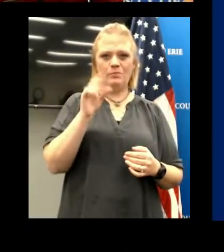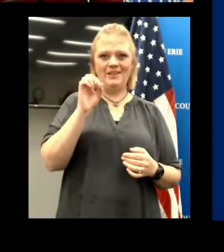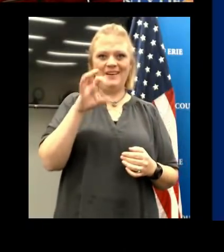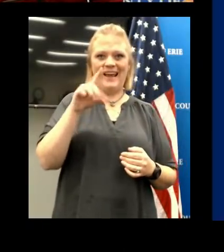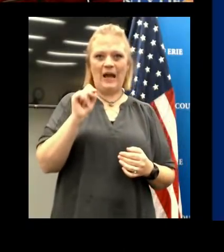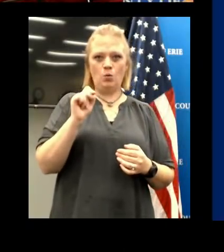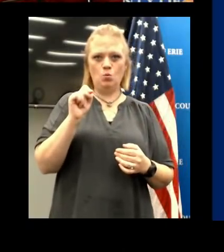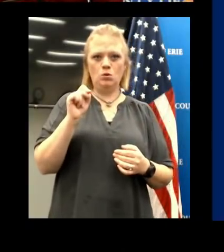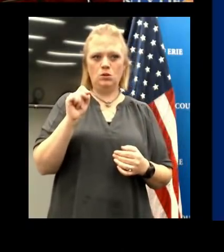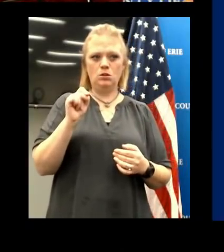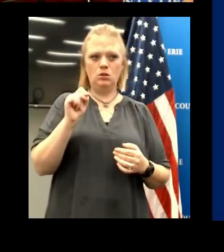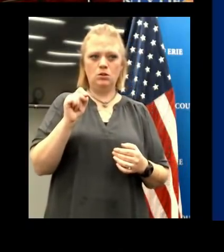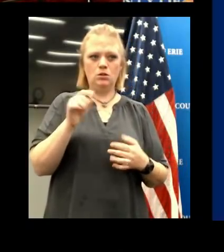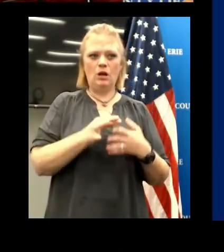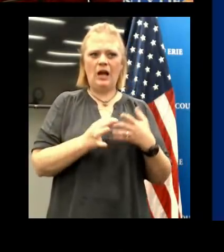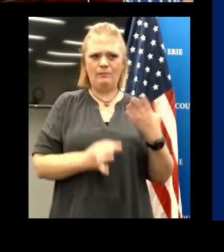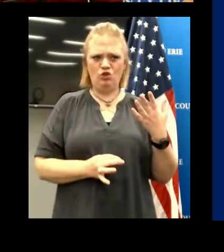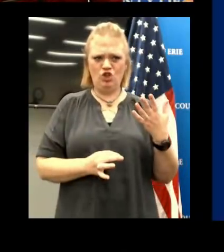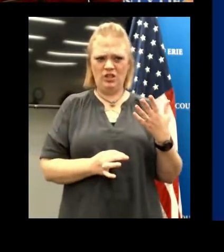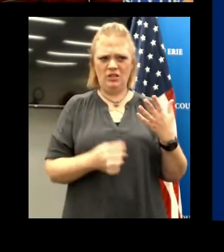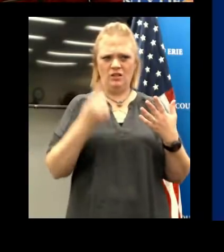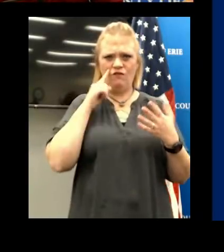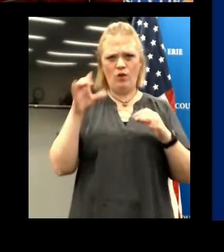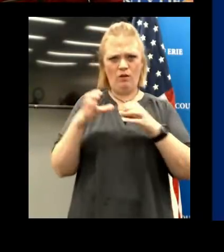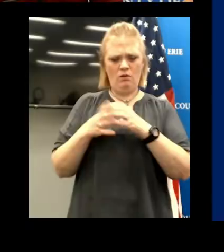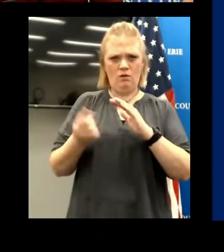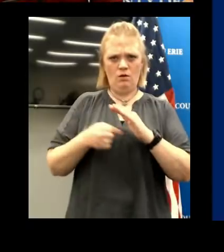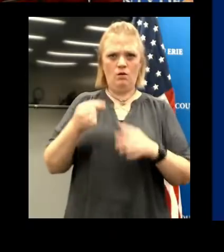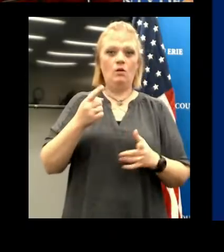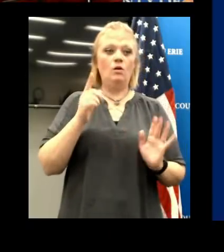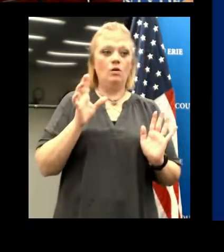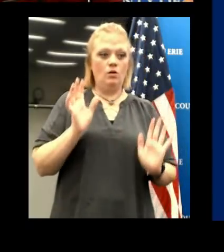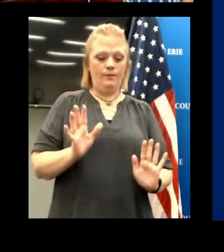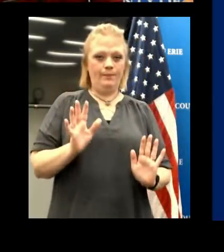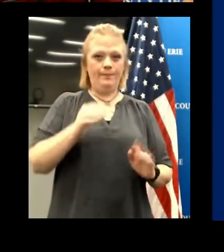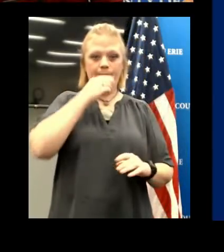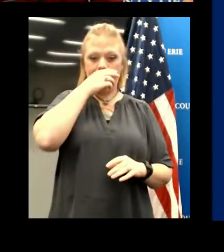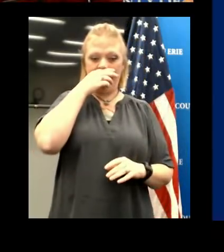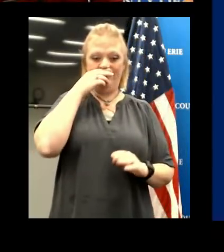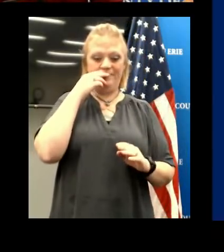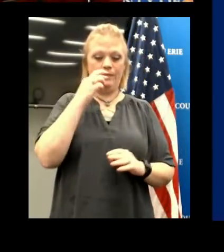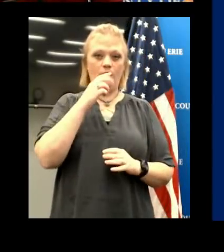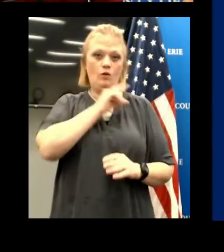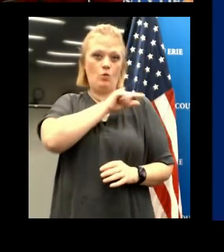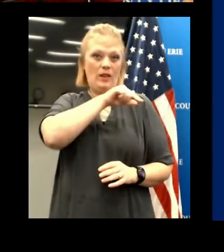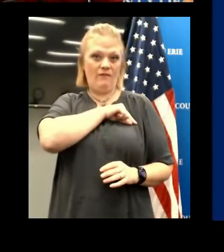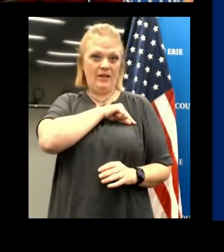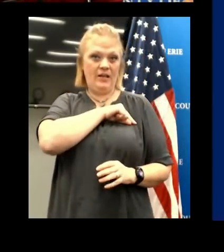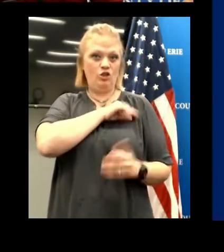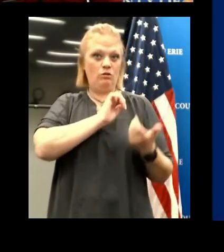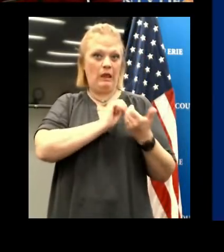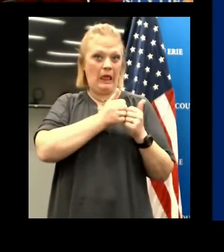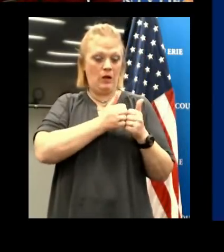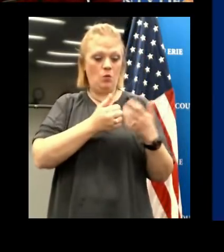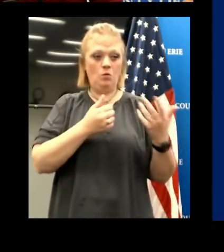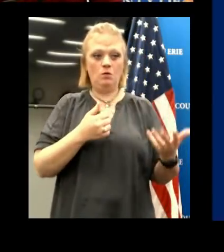14-day quarantine. So in order to qualify for that, first of all, for no matter if you're out of the state